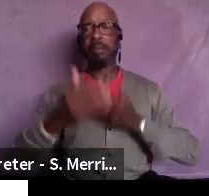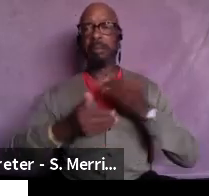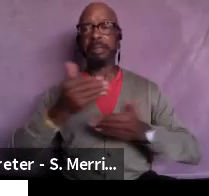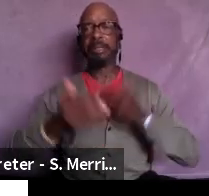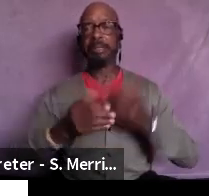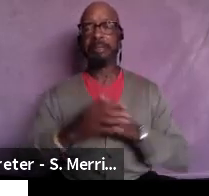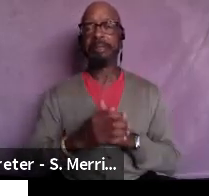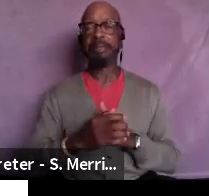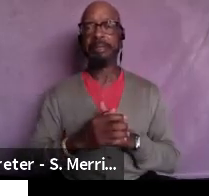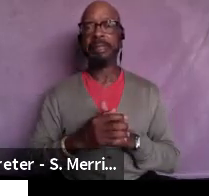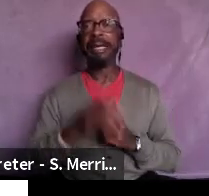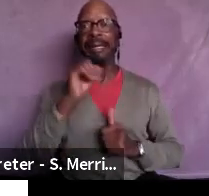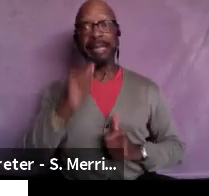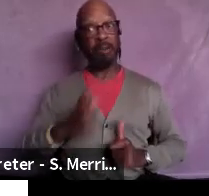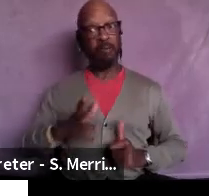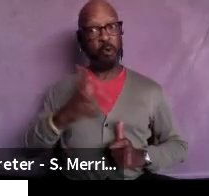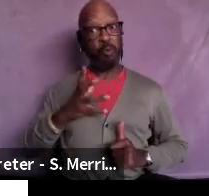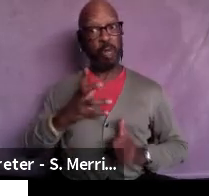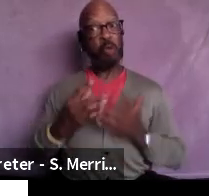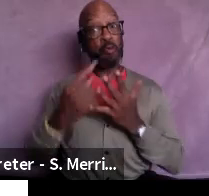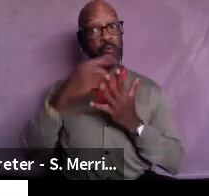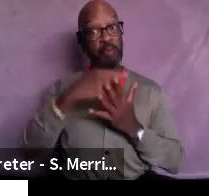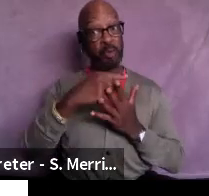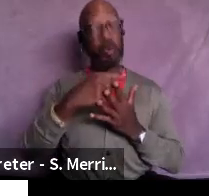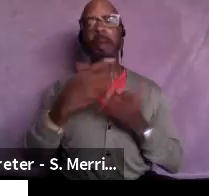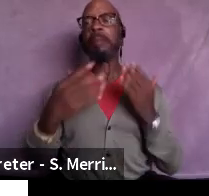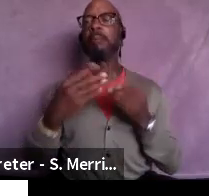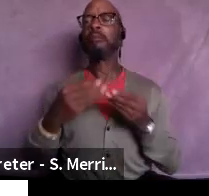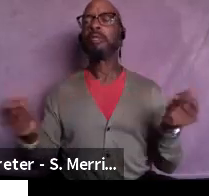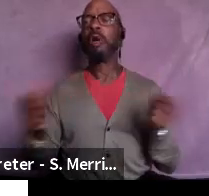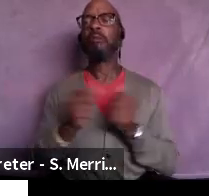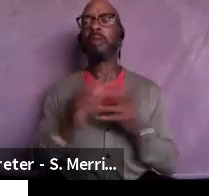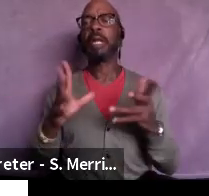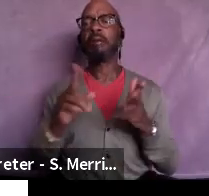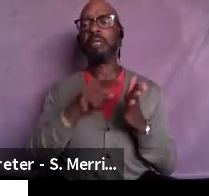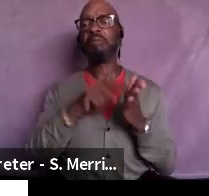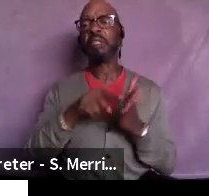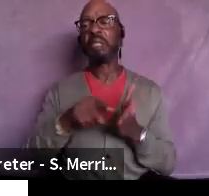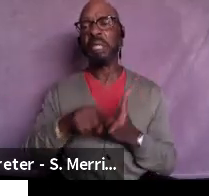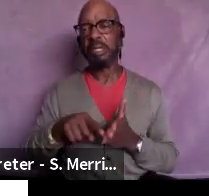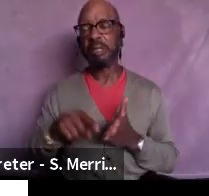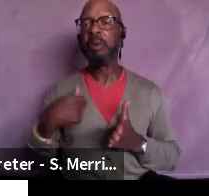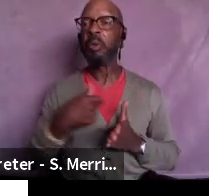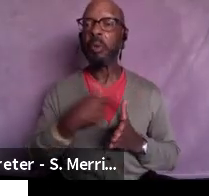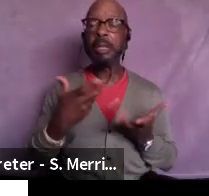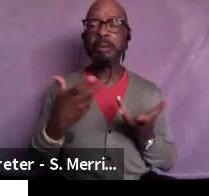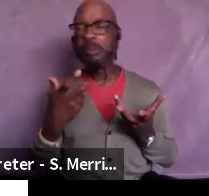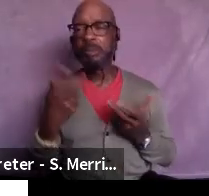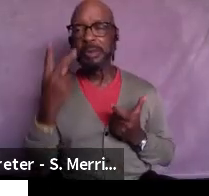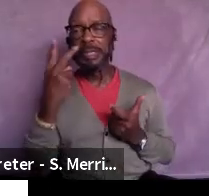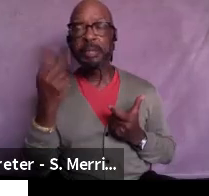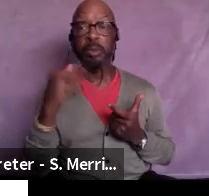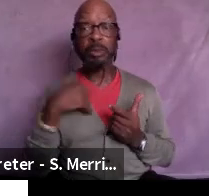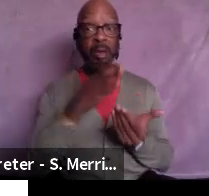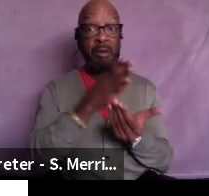informal review of the complaint may resolve it without an investigation. We look to see, was it filed timely?